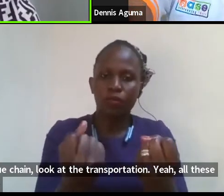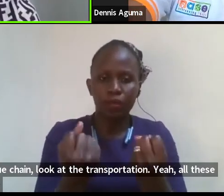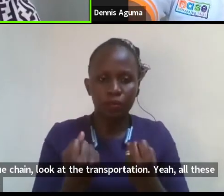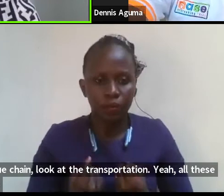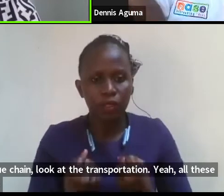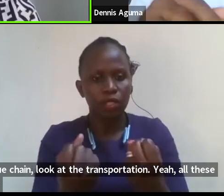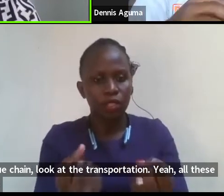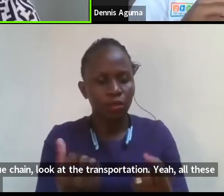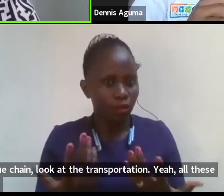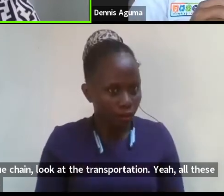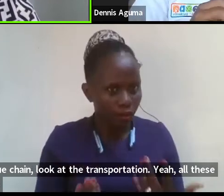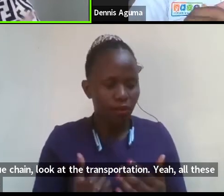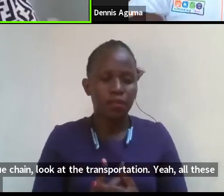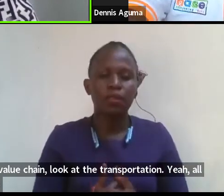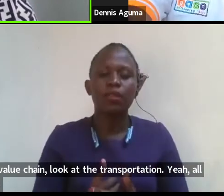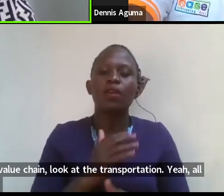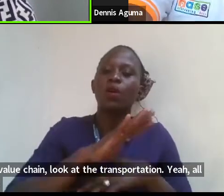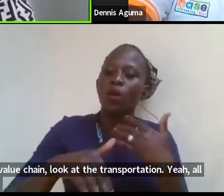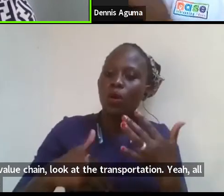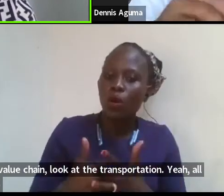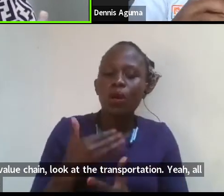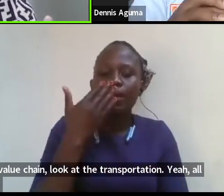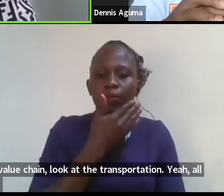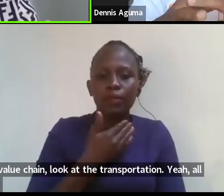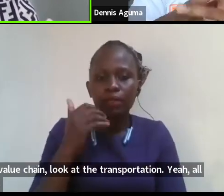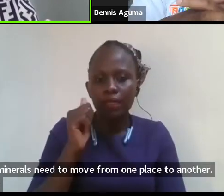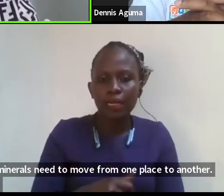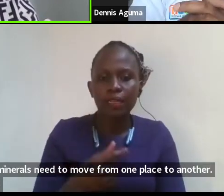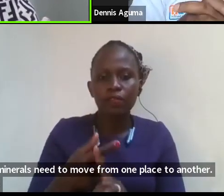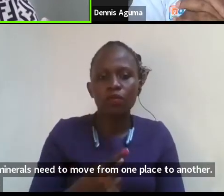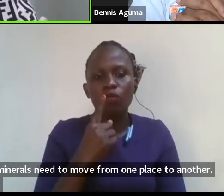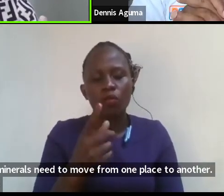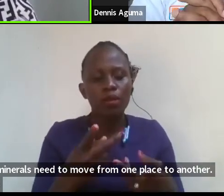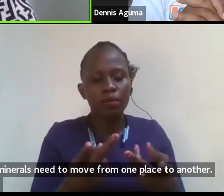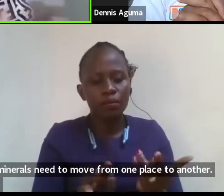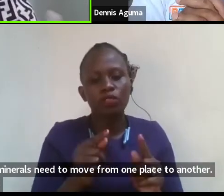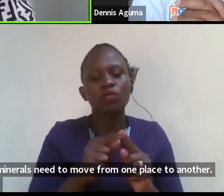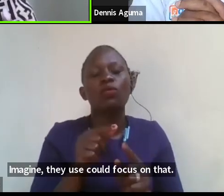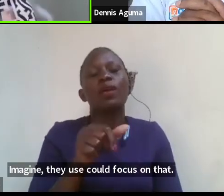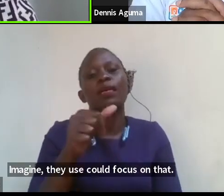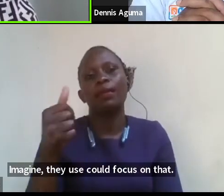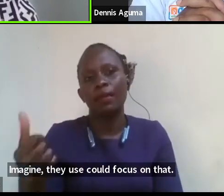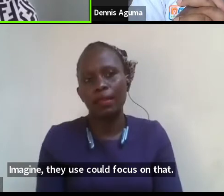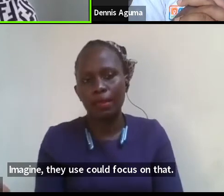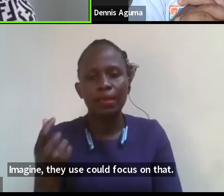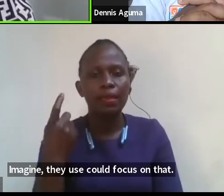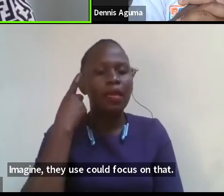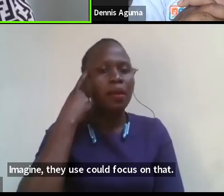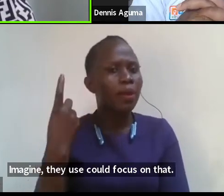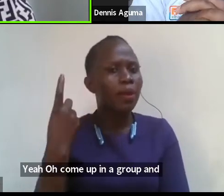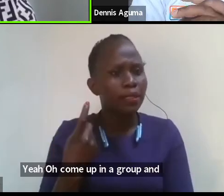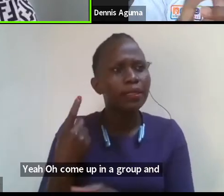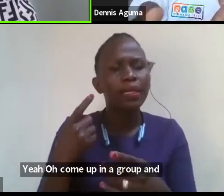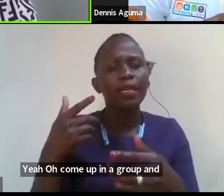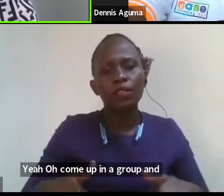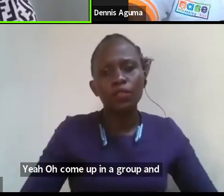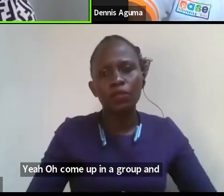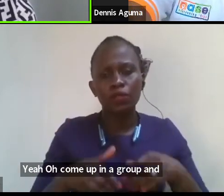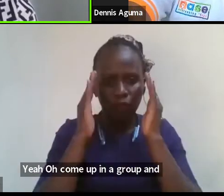another. Imagine the youth could focus on that. Yeah, or come up in a group, an organized